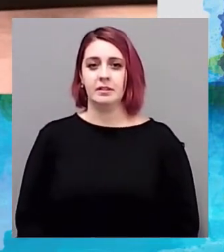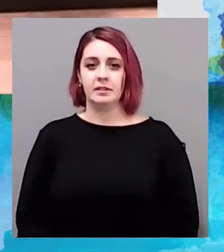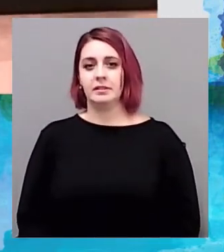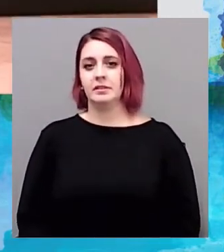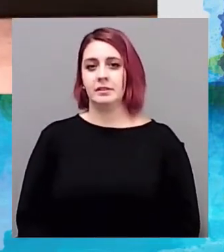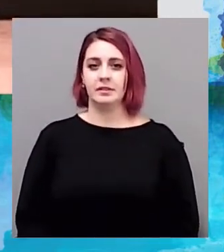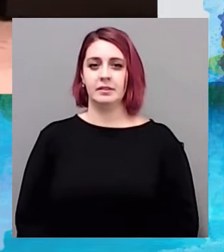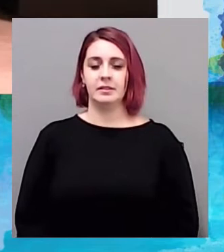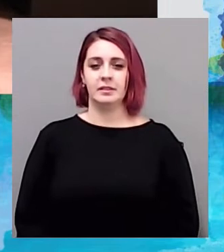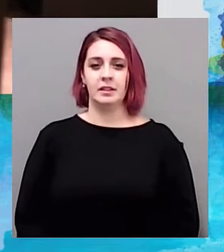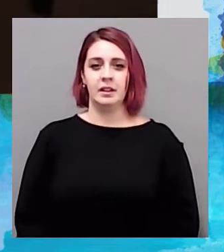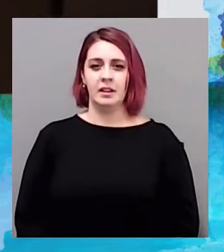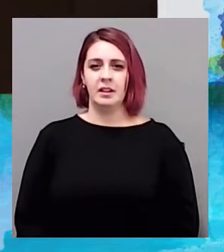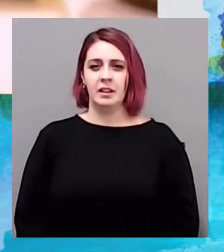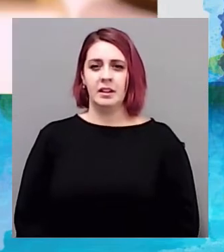see these